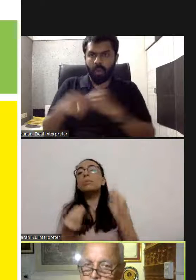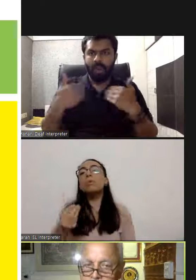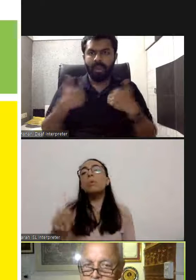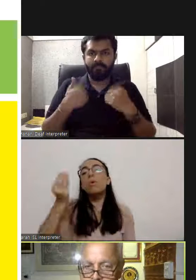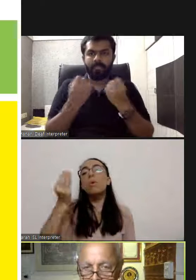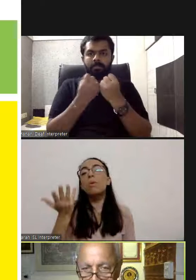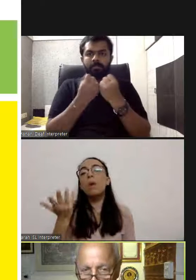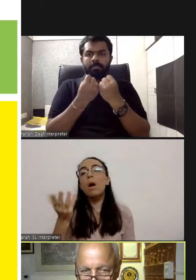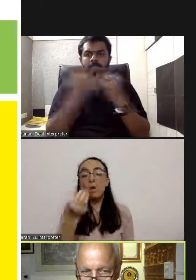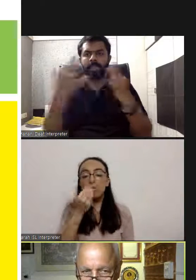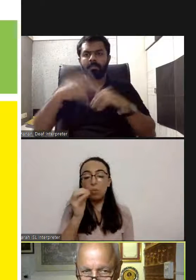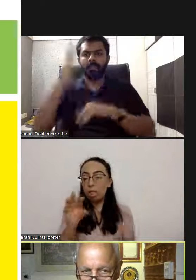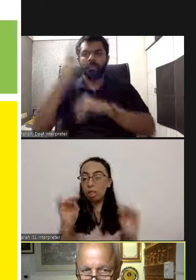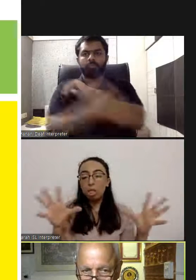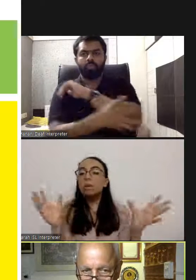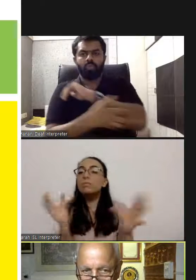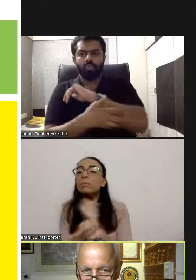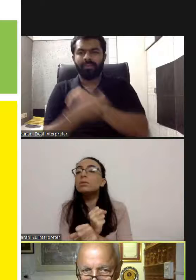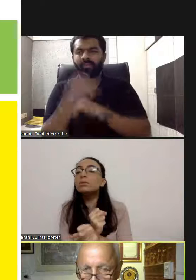Also, because of